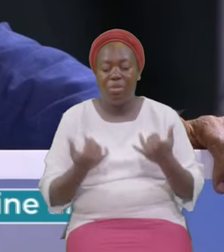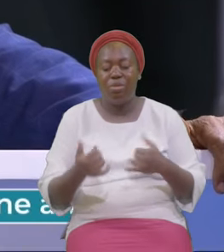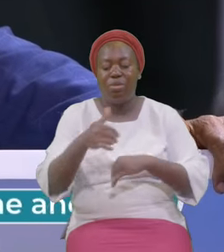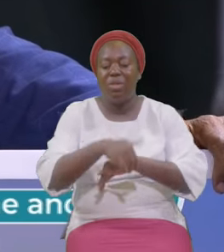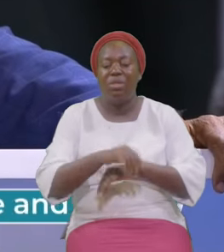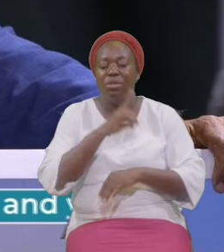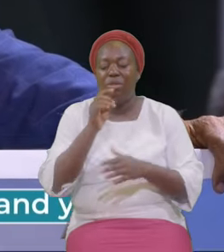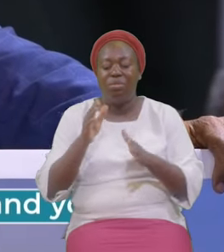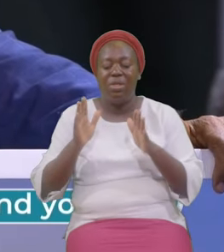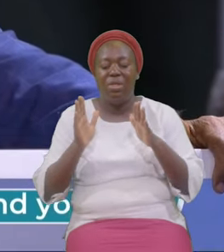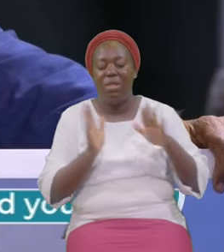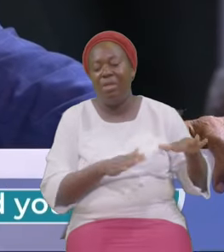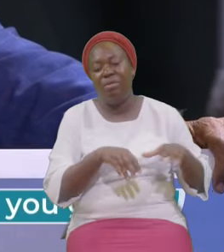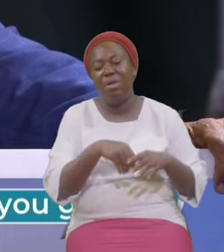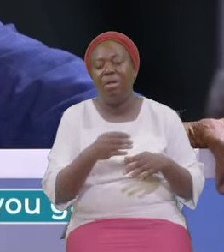with them.